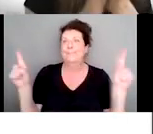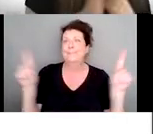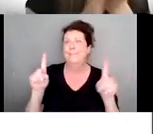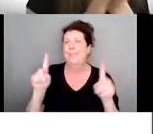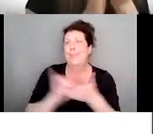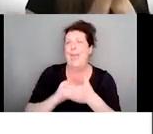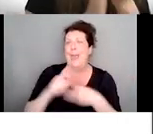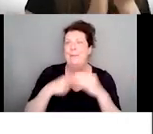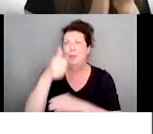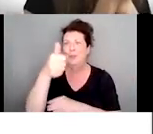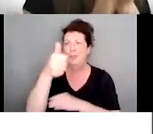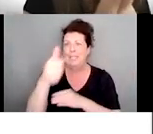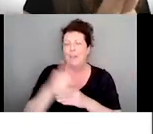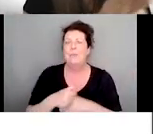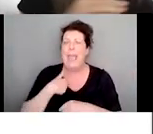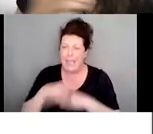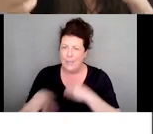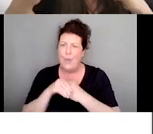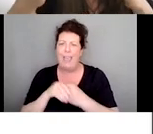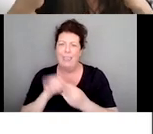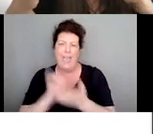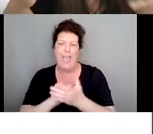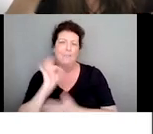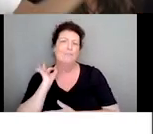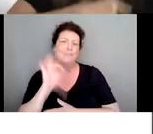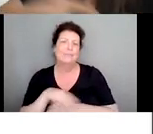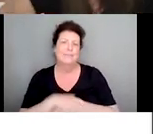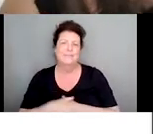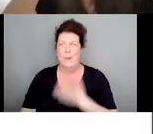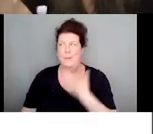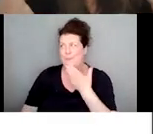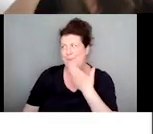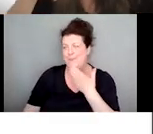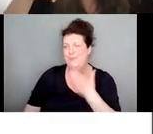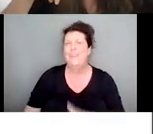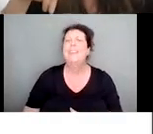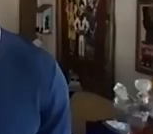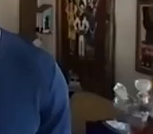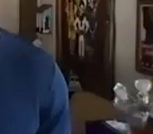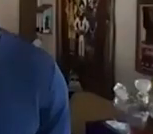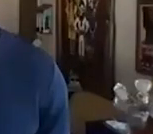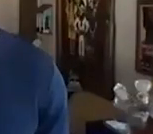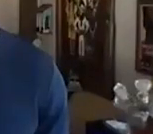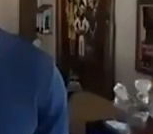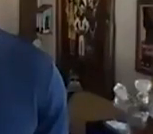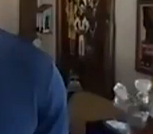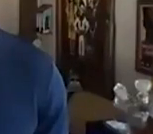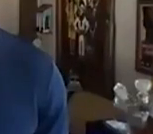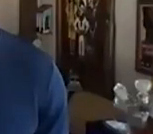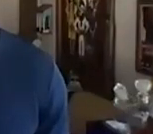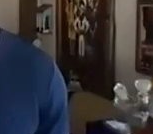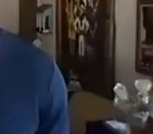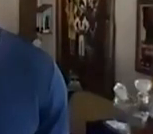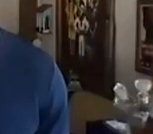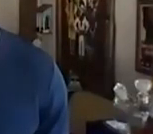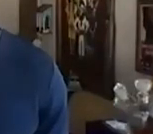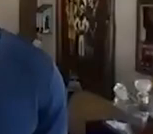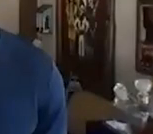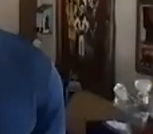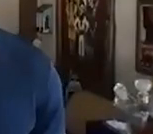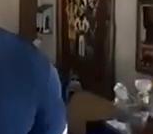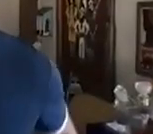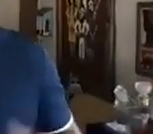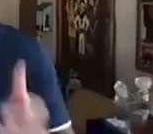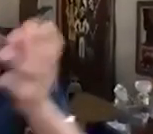That's great. Um, okay. Now we're going to switch gears and we're, um, we're going to thank Brad Inglesby for his